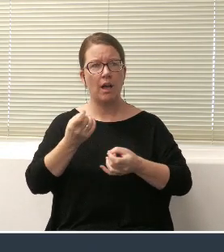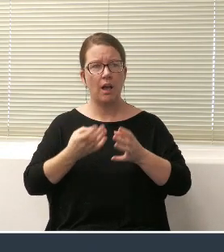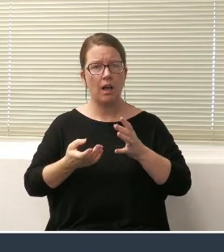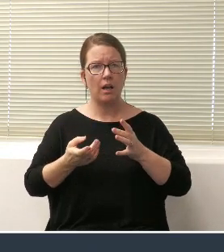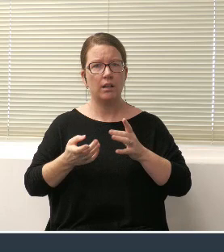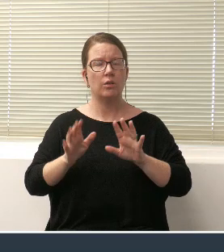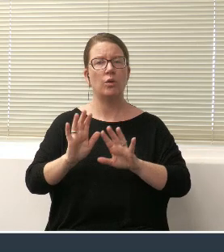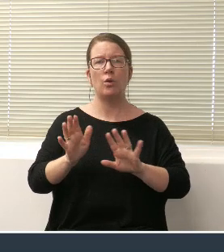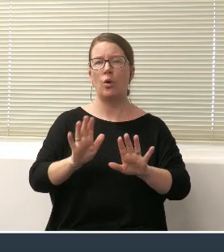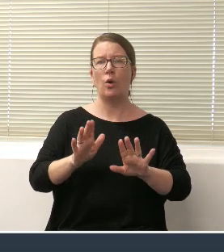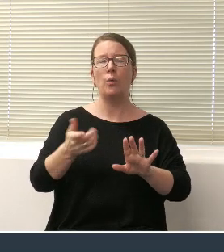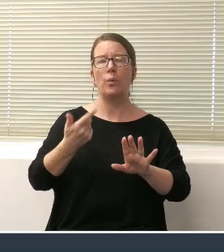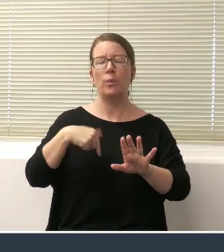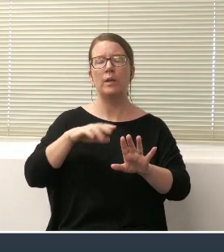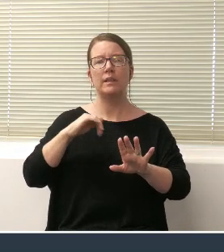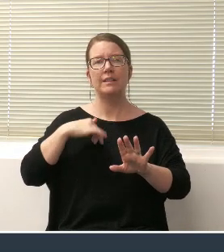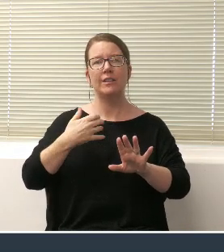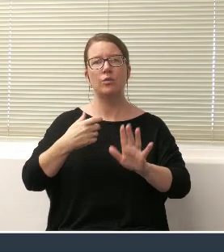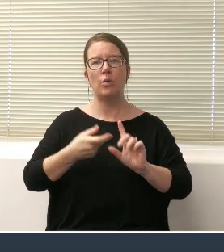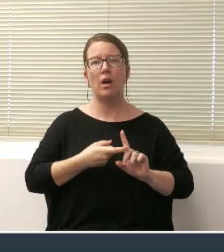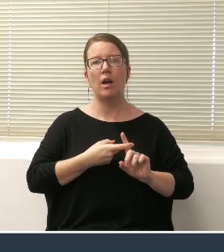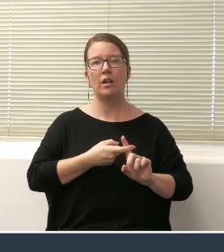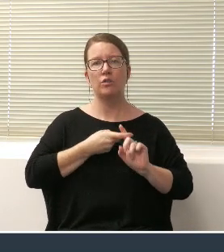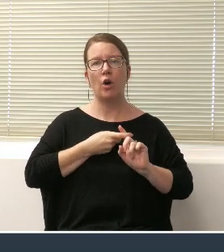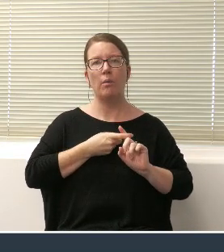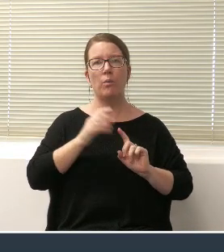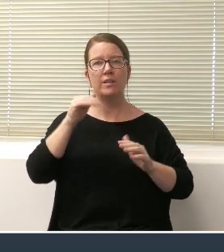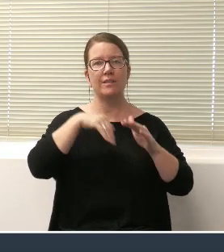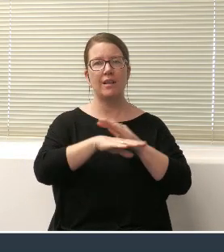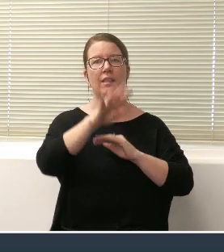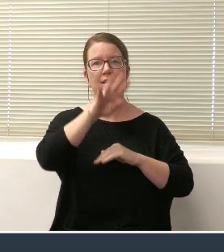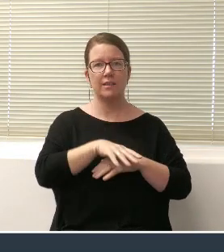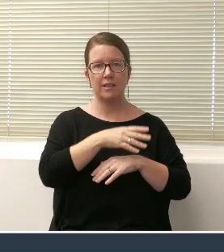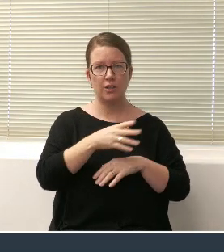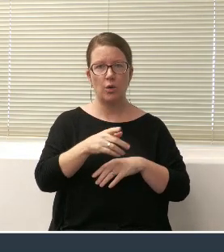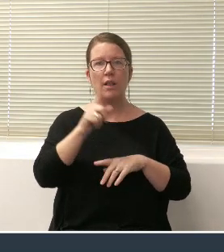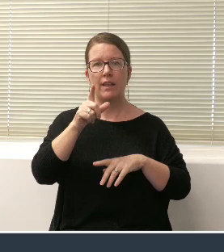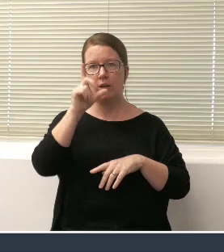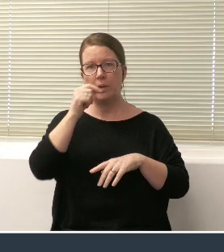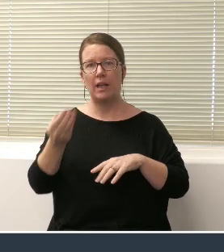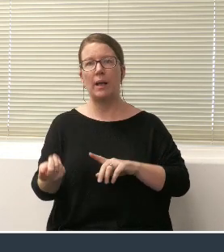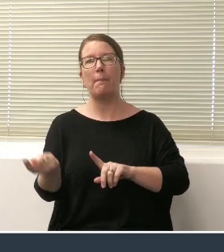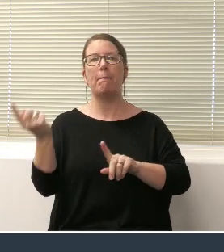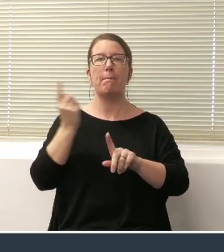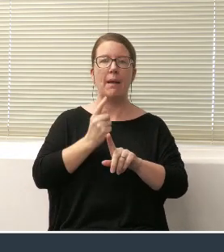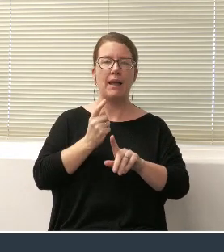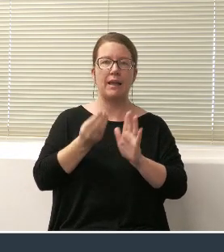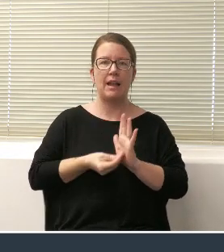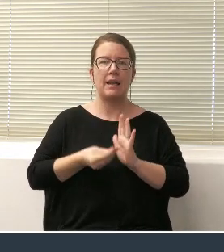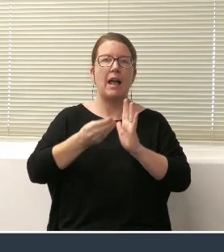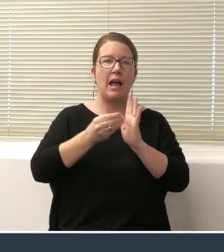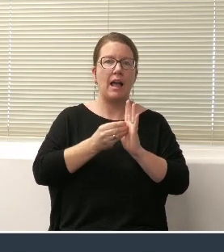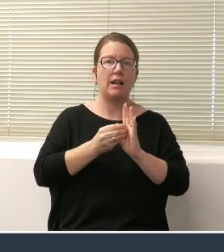I think we need to adopt what is currently in the schedule. And come back and make an amendment if necessary. Yeah.